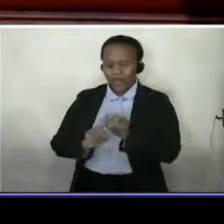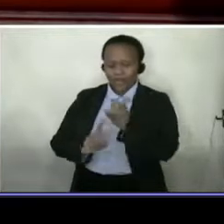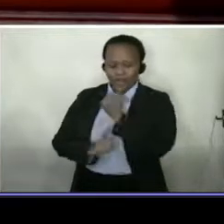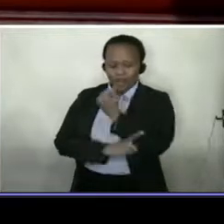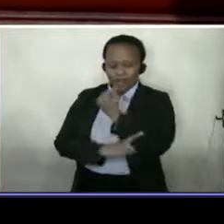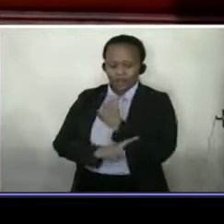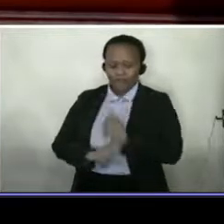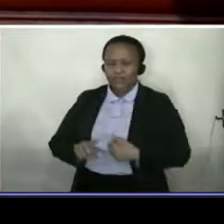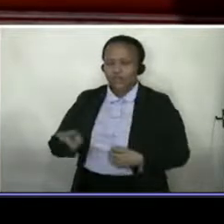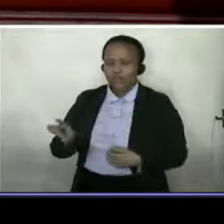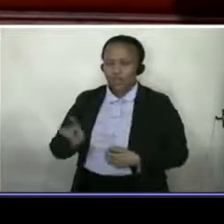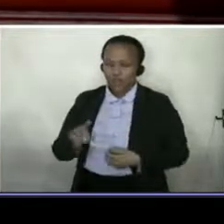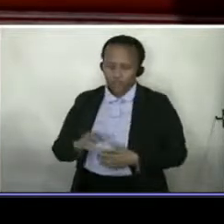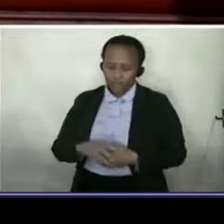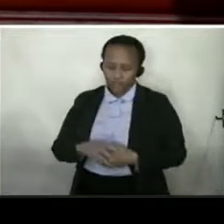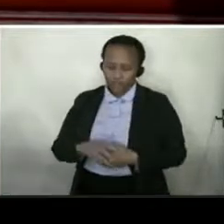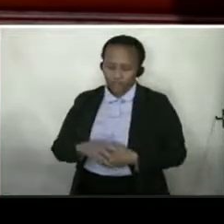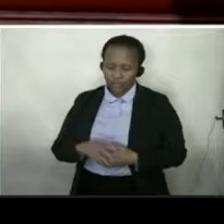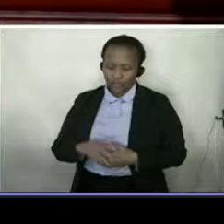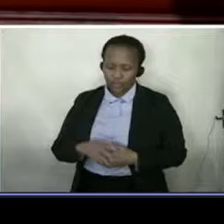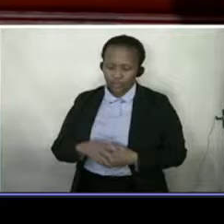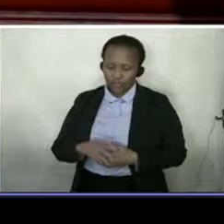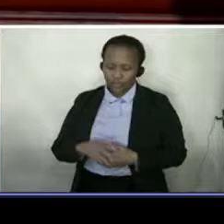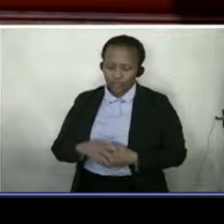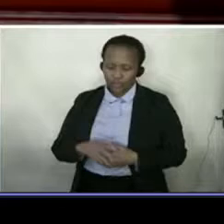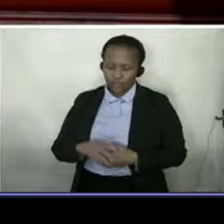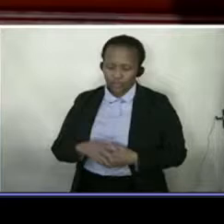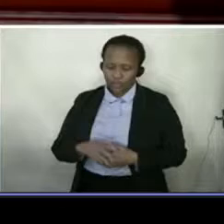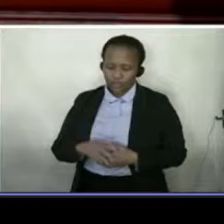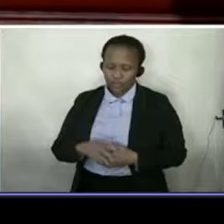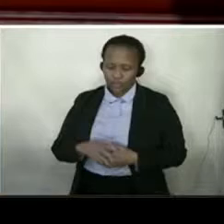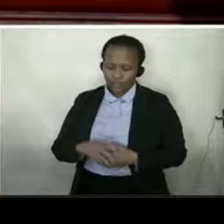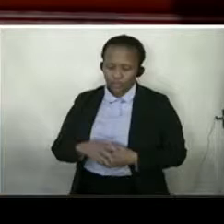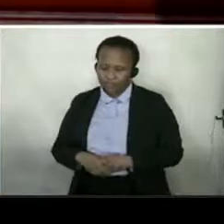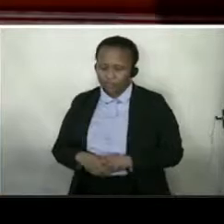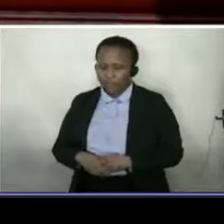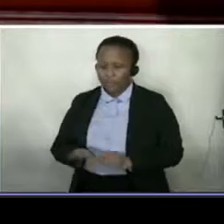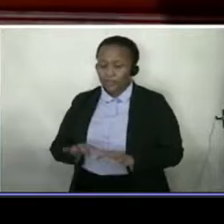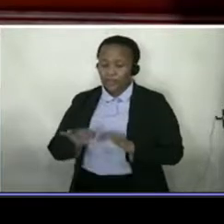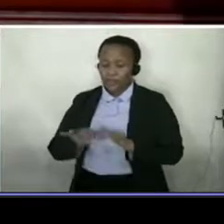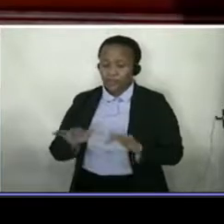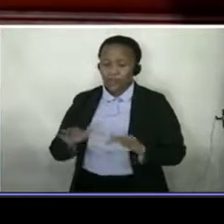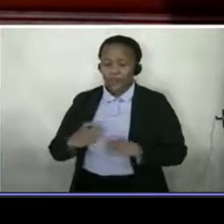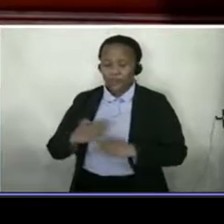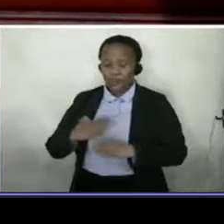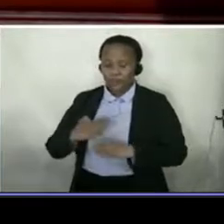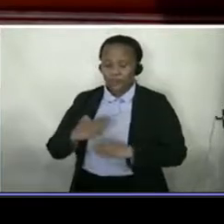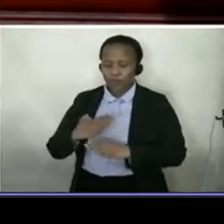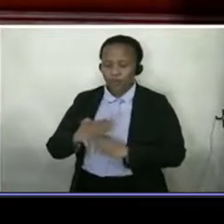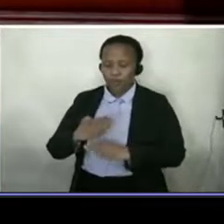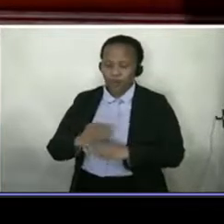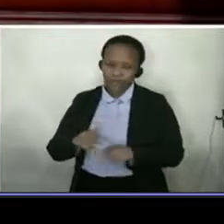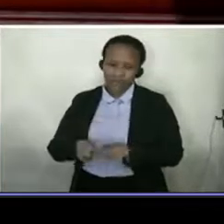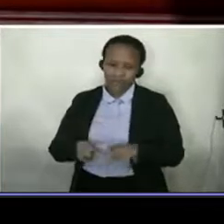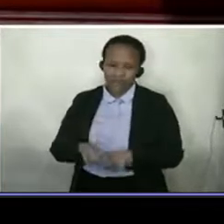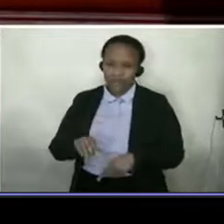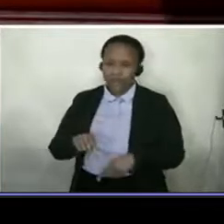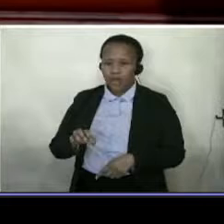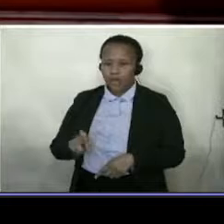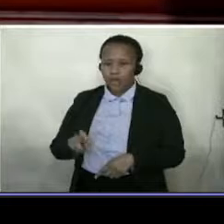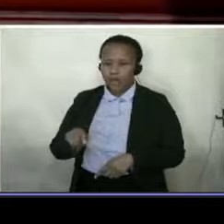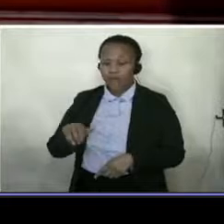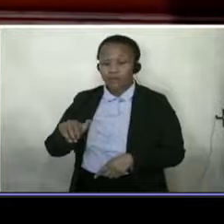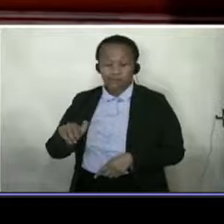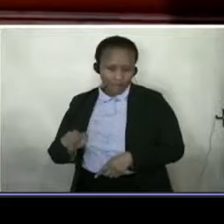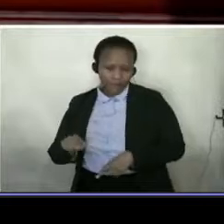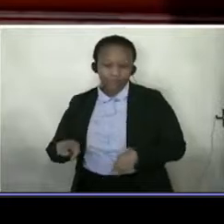the public works. Public works like ETIA is in the same way in terms